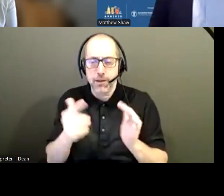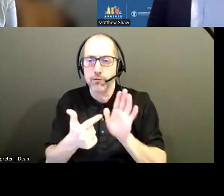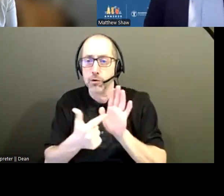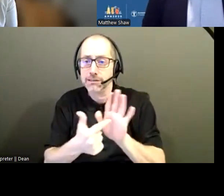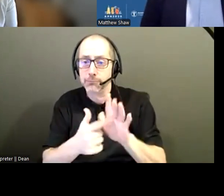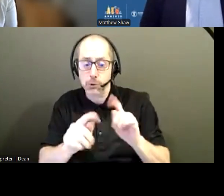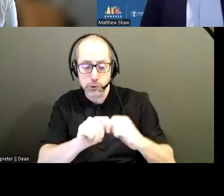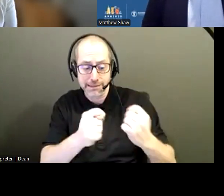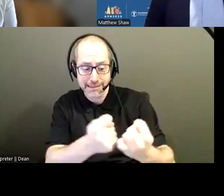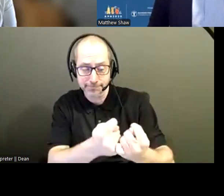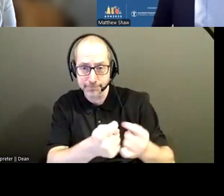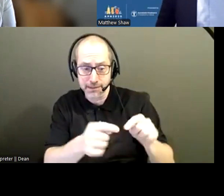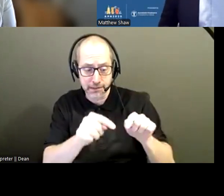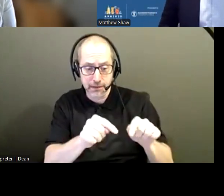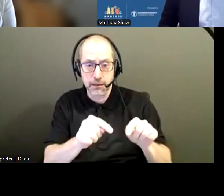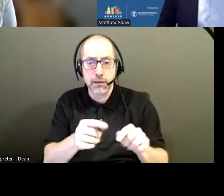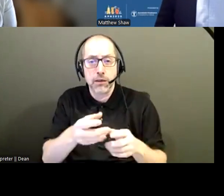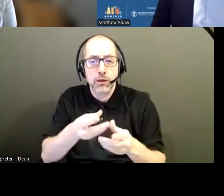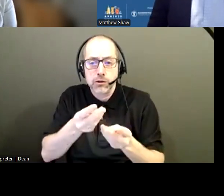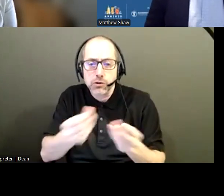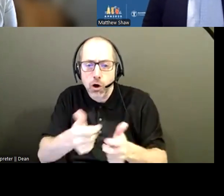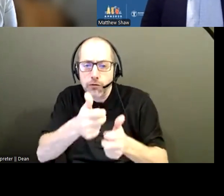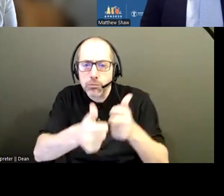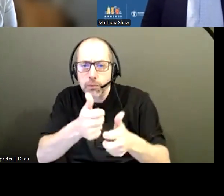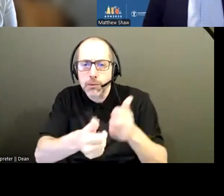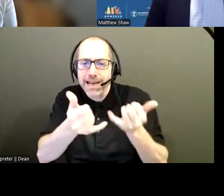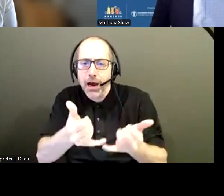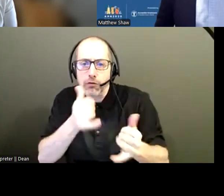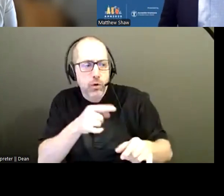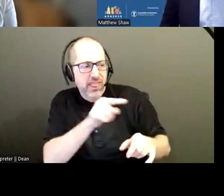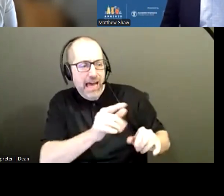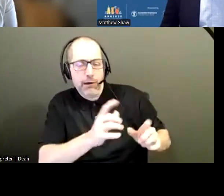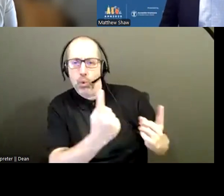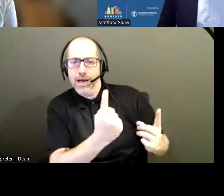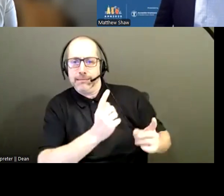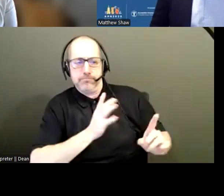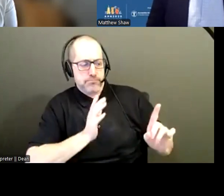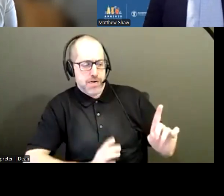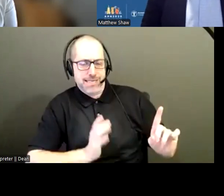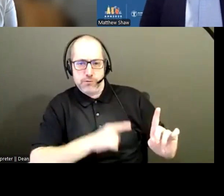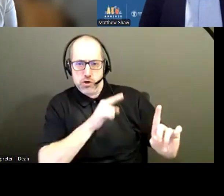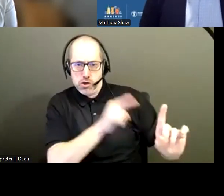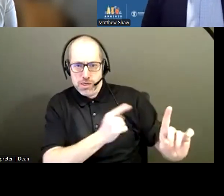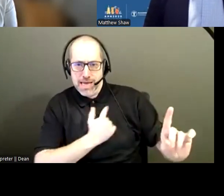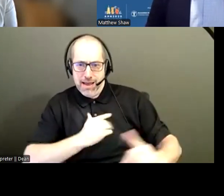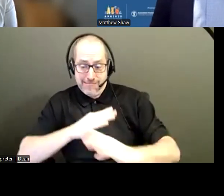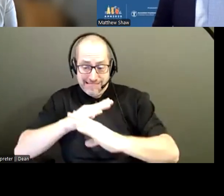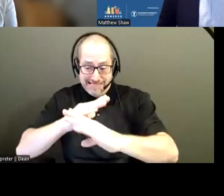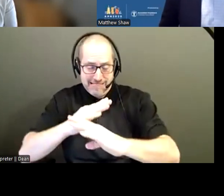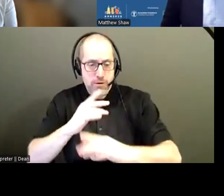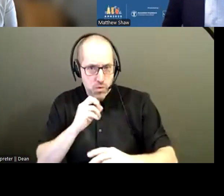solve a problem for an end user now and find the simplest one that you can solve, and then put that in your